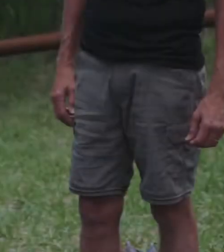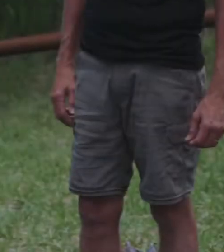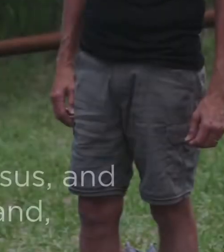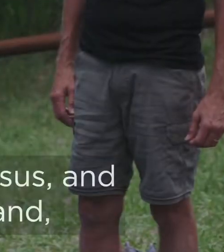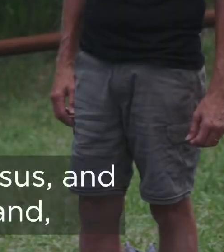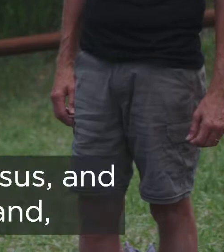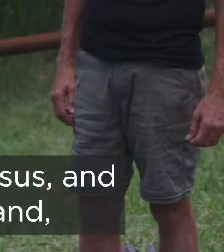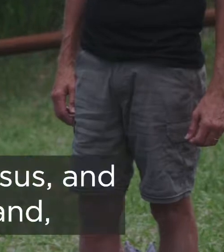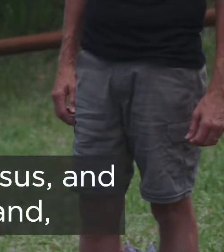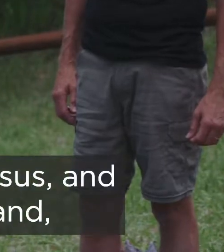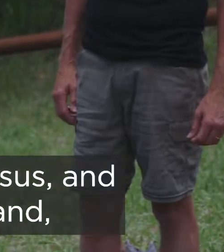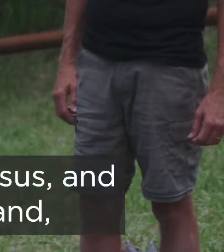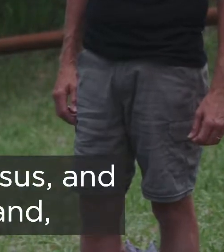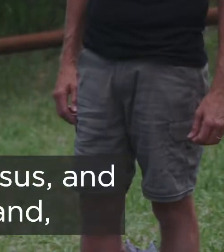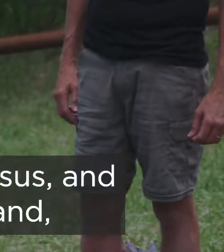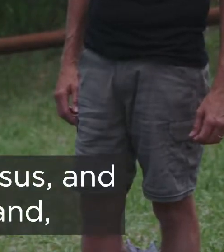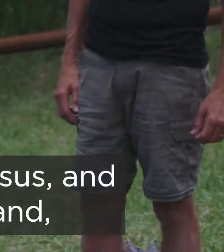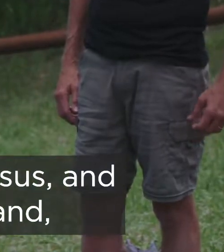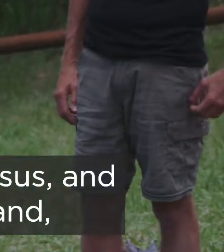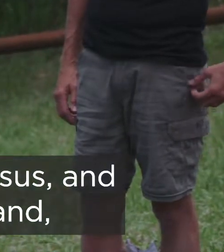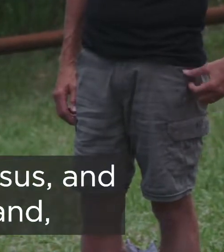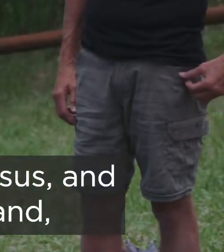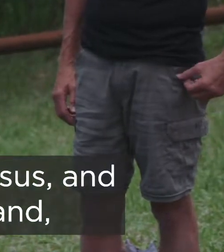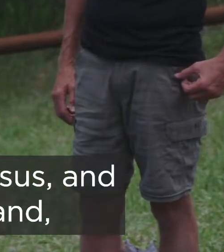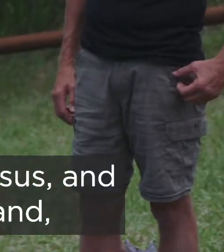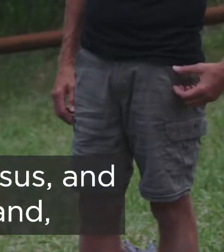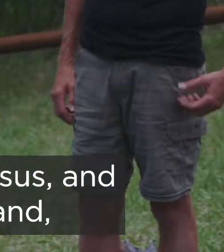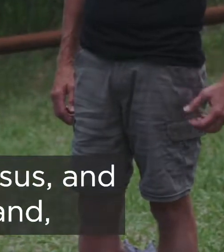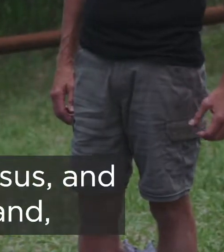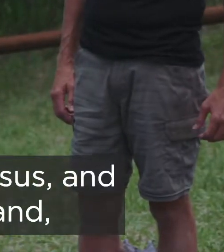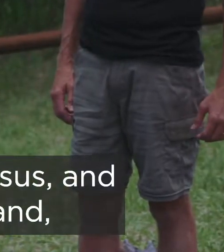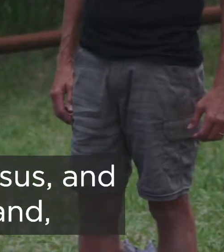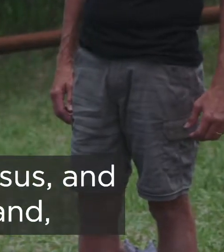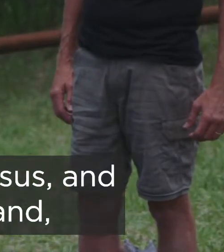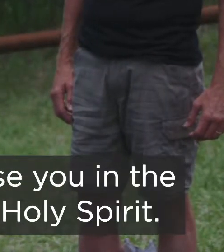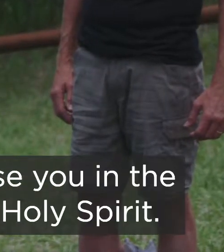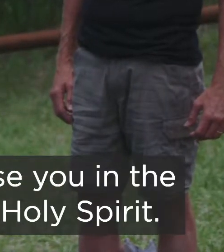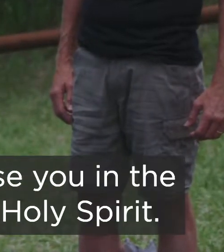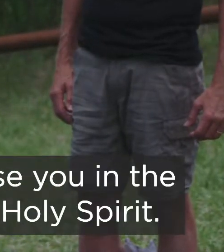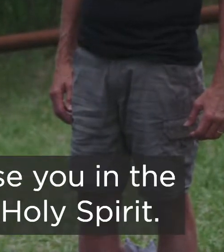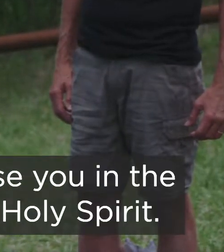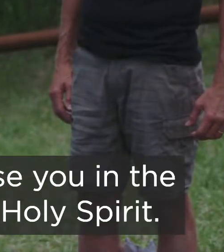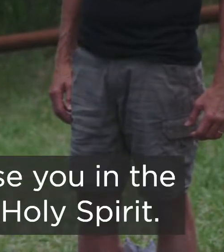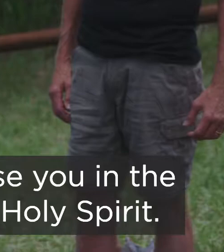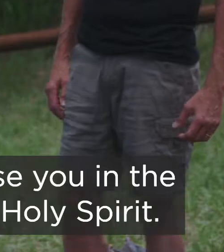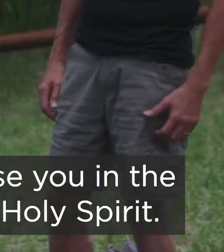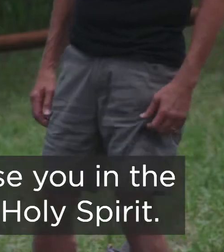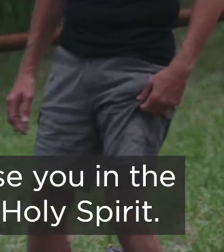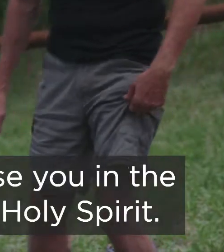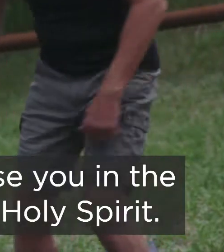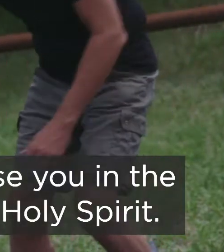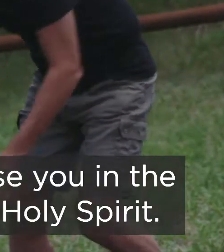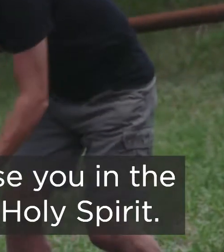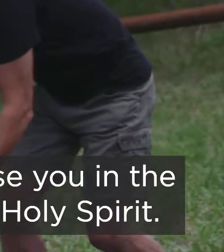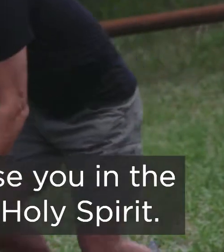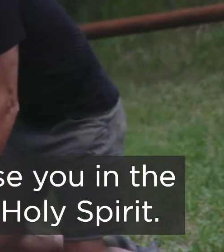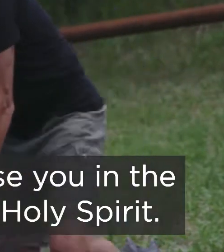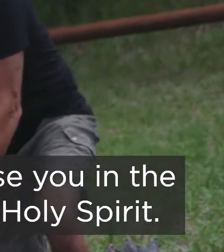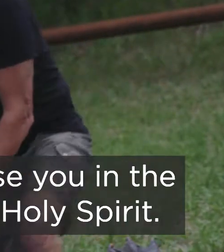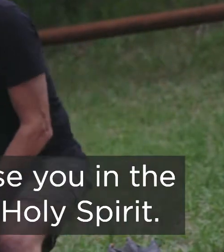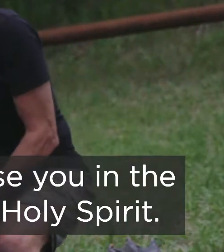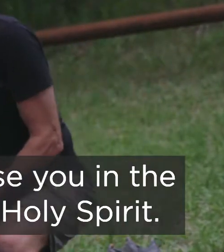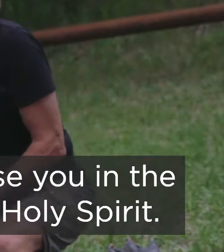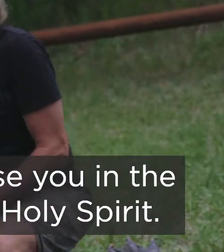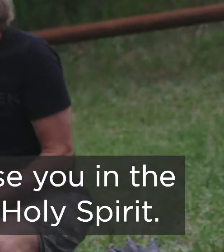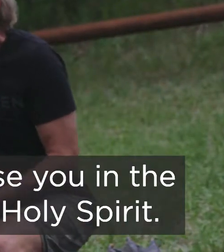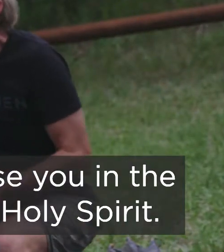And so, buddy, with your profession of faith in Jesus and your obedience to His command, it's our pleasure, Doug and I, to baptize you in the name of the Father, and